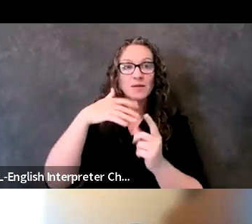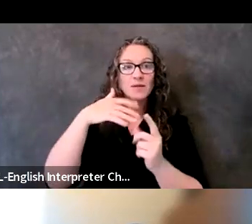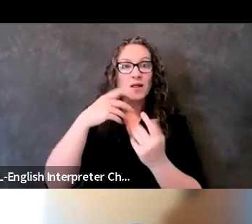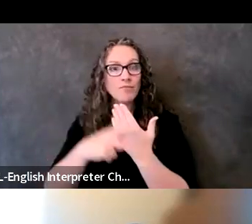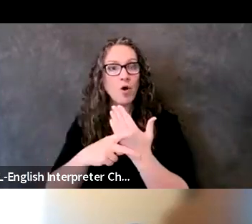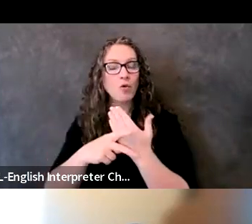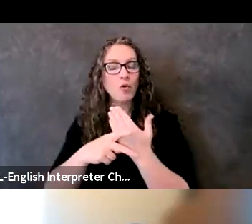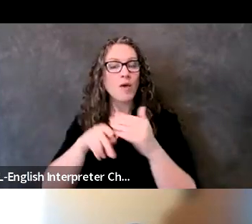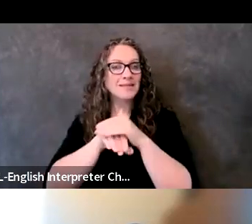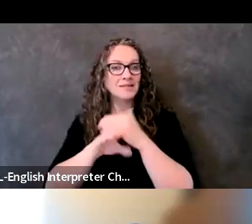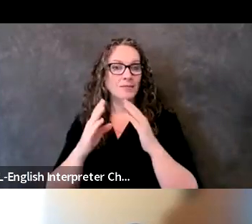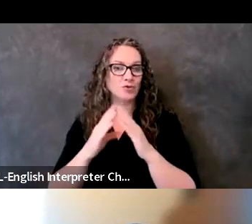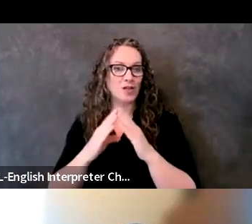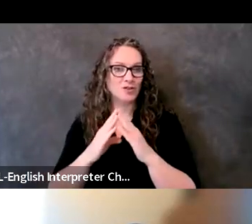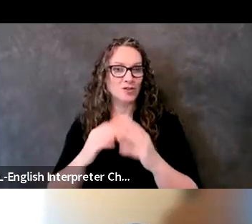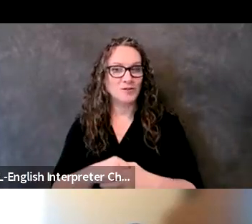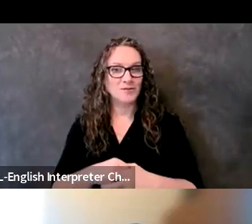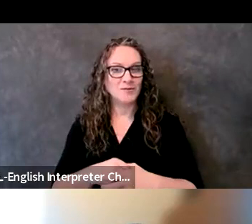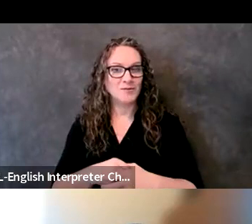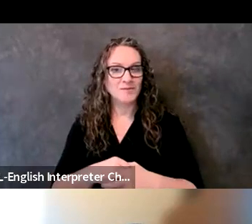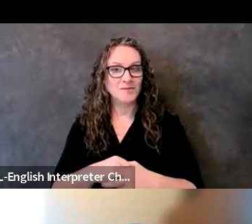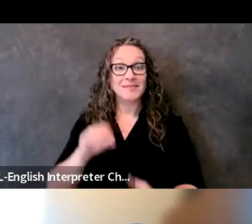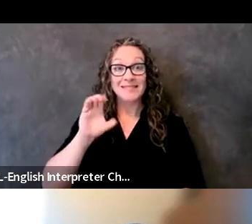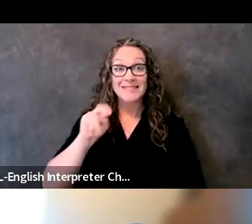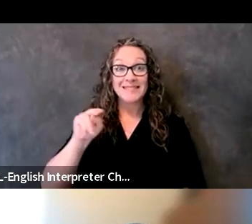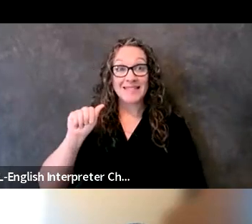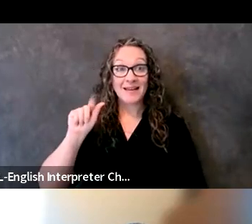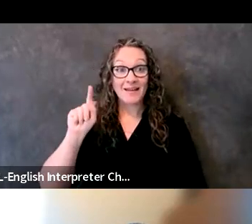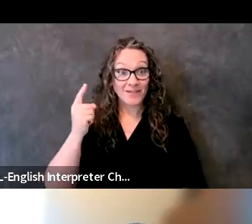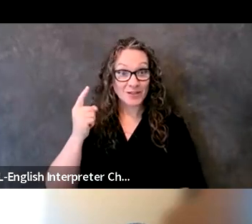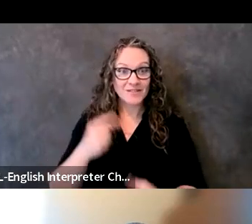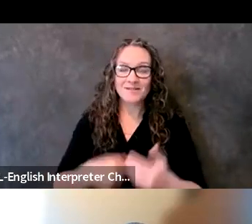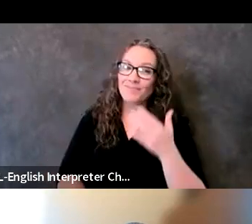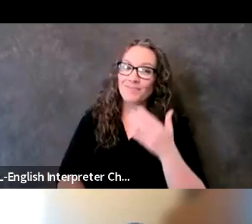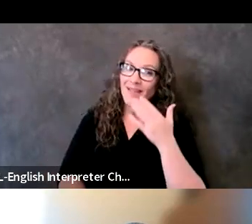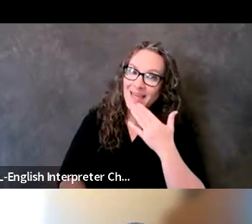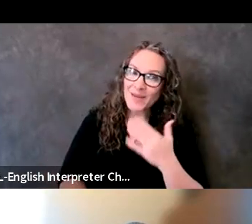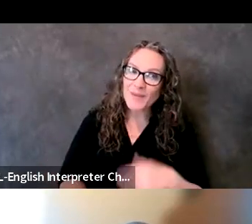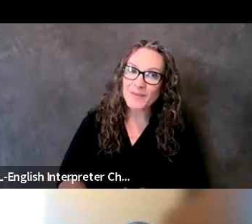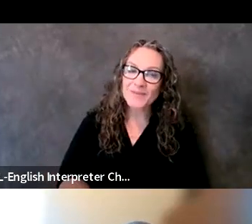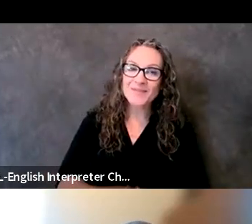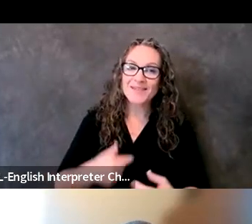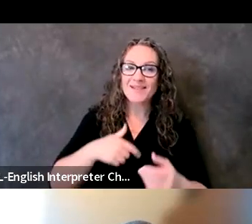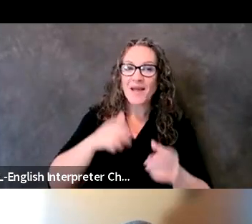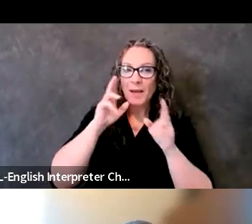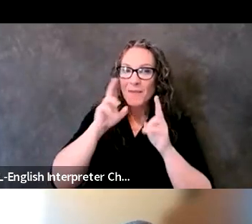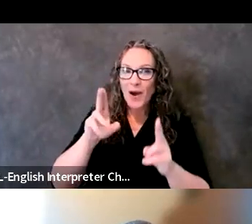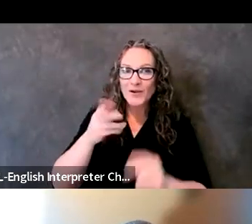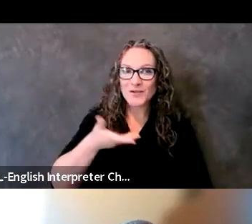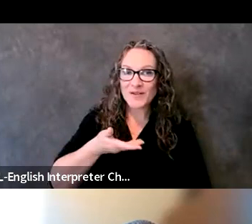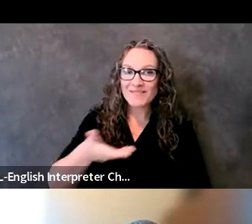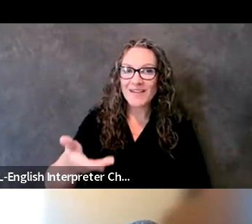So Sina, let's go to you, and then we'll go to Denise. Thank you, Sadie. I am honored to be invited